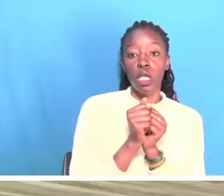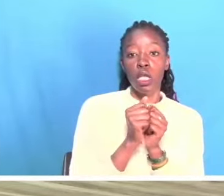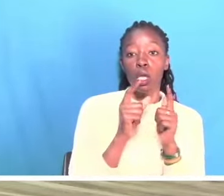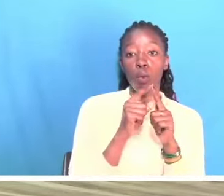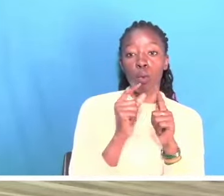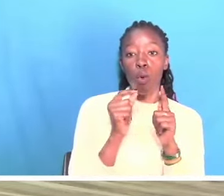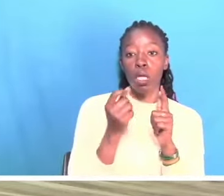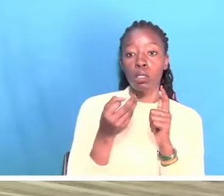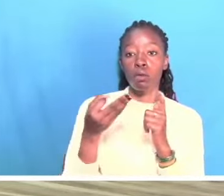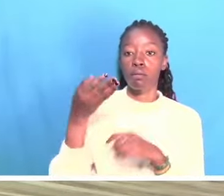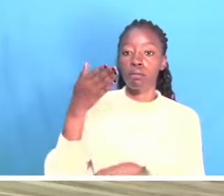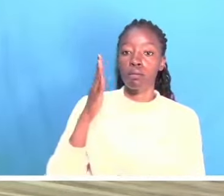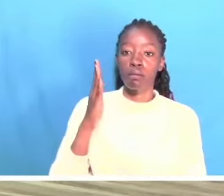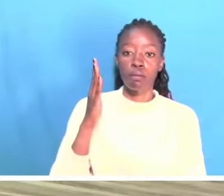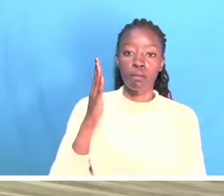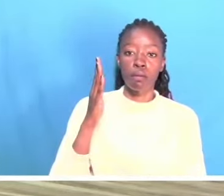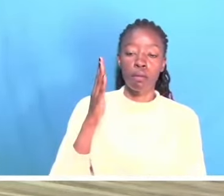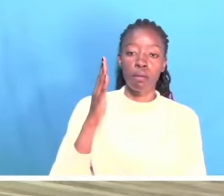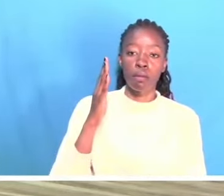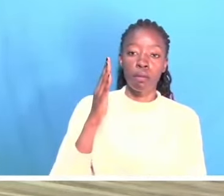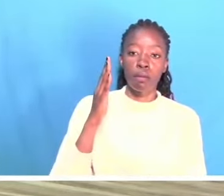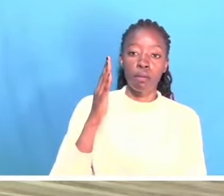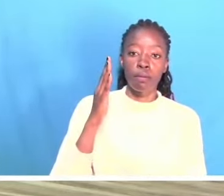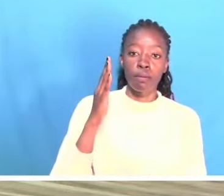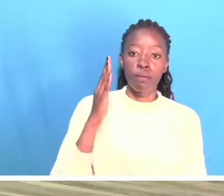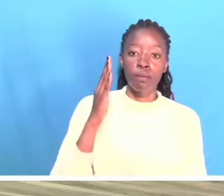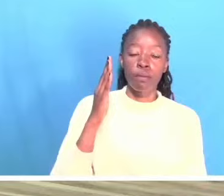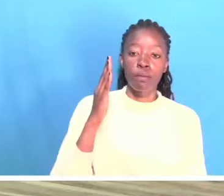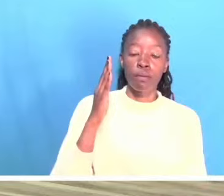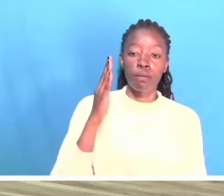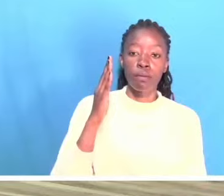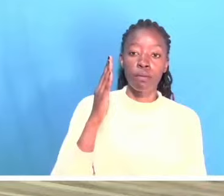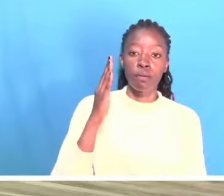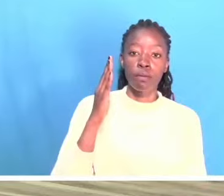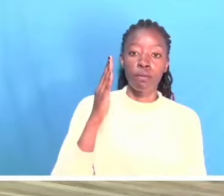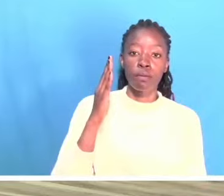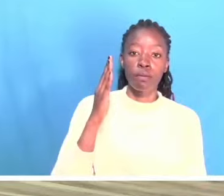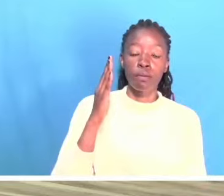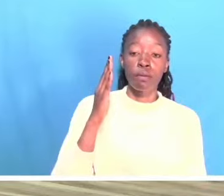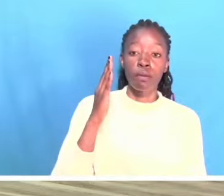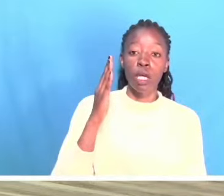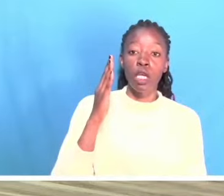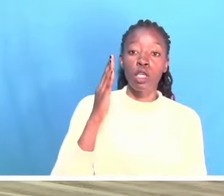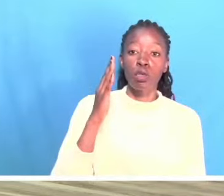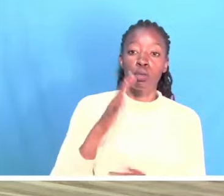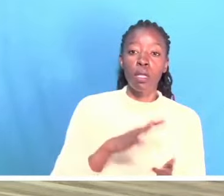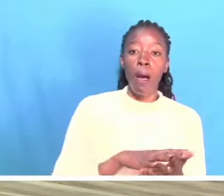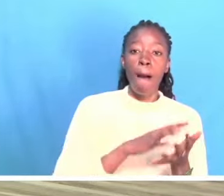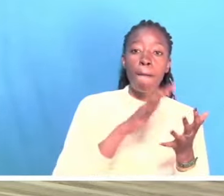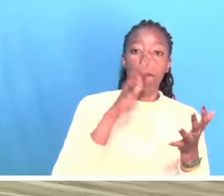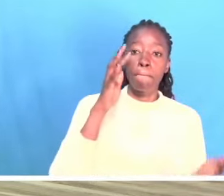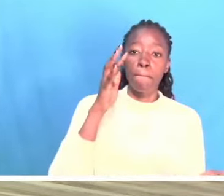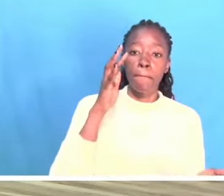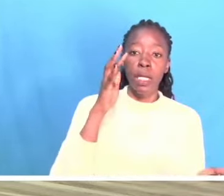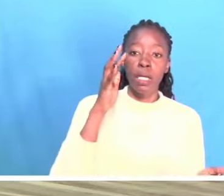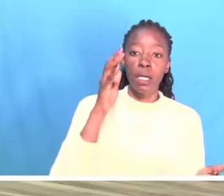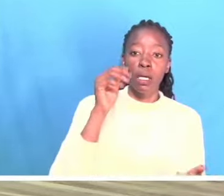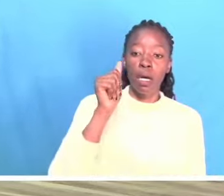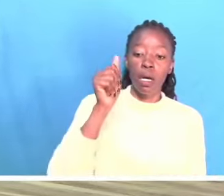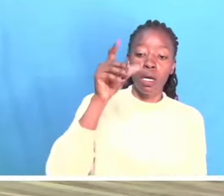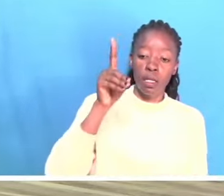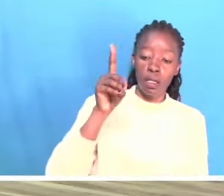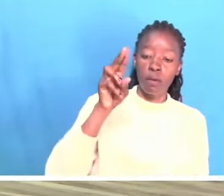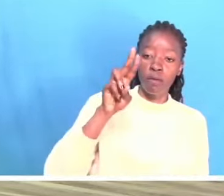of God. This was no mean advantage and favor. It was a huge advantage for the Gentile.